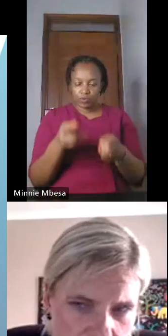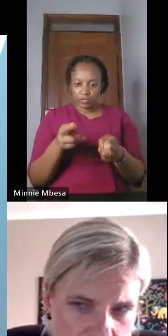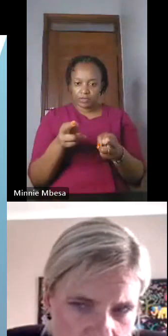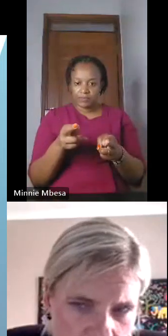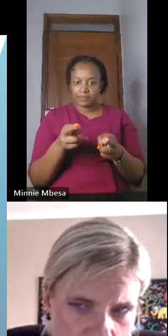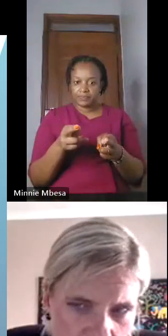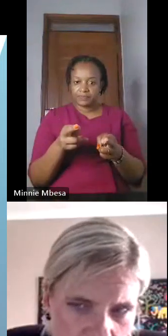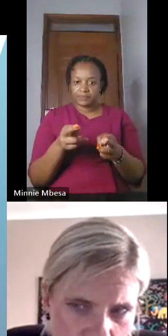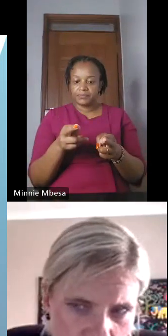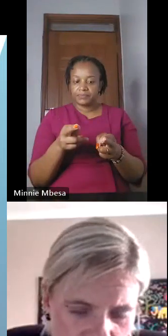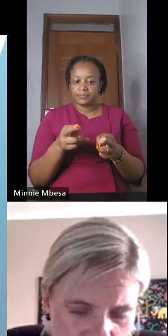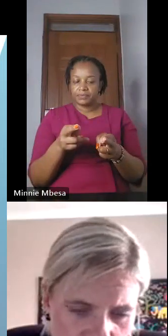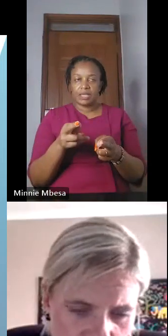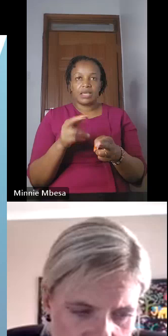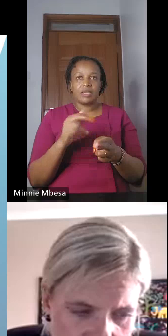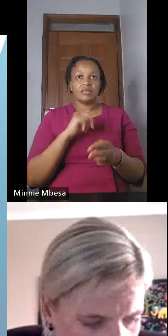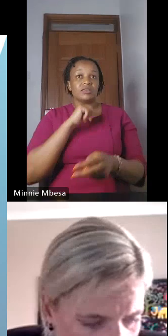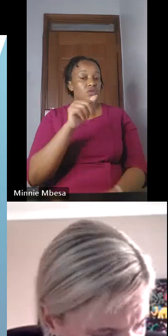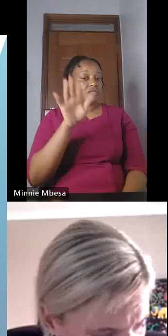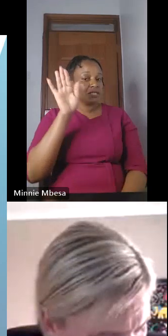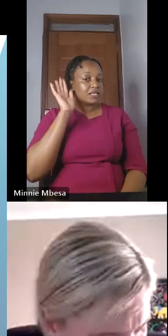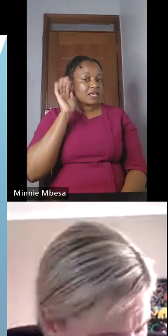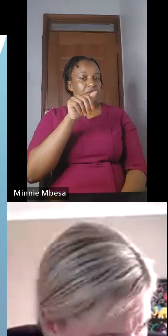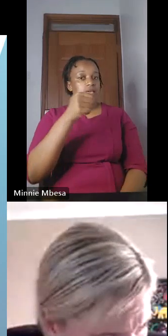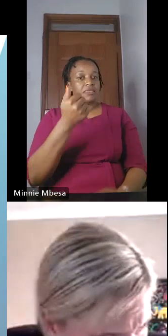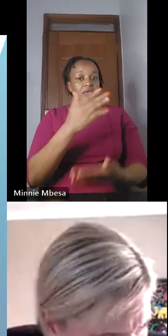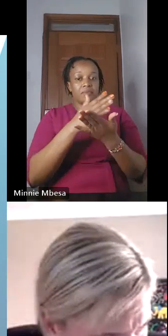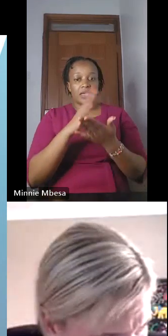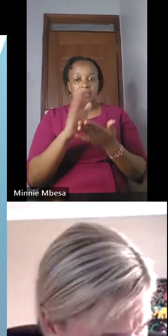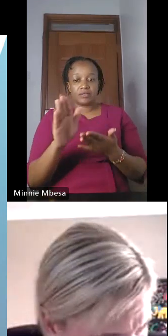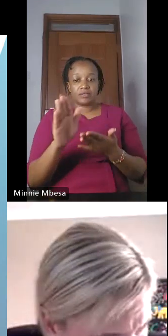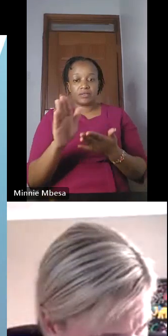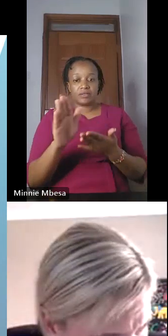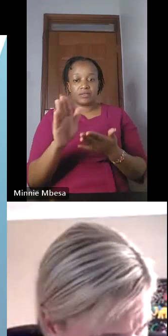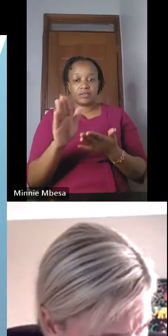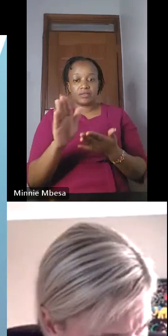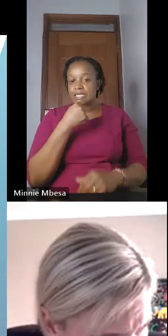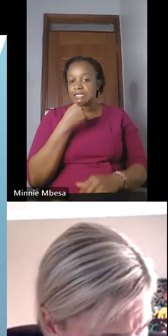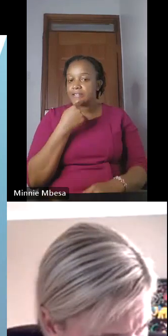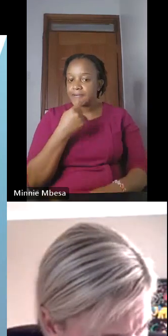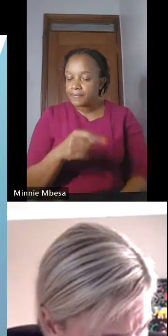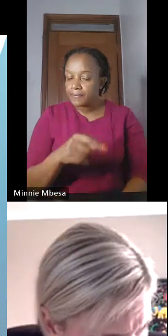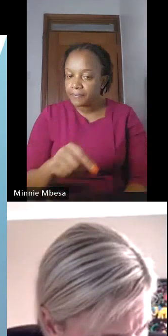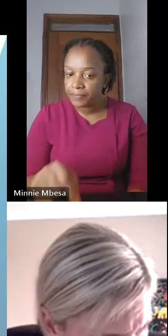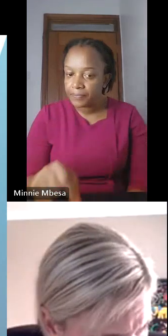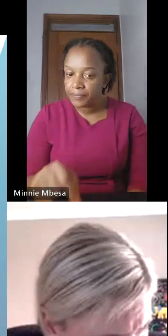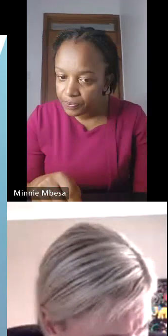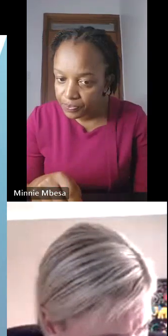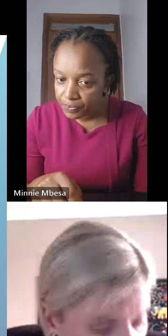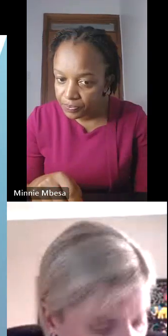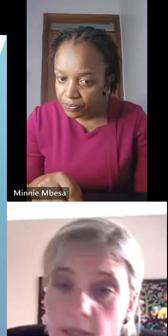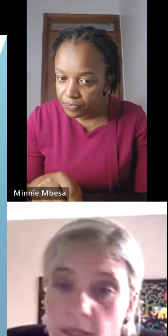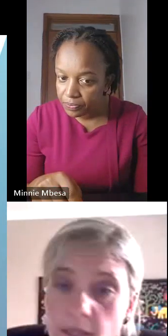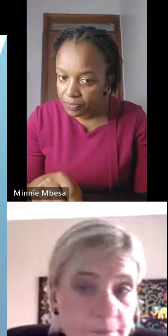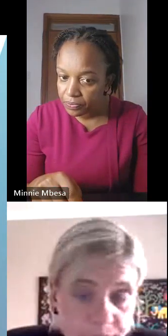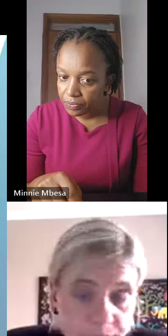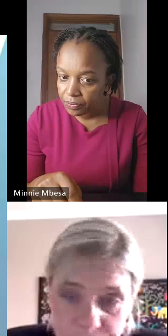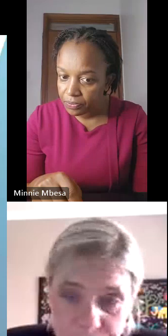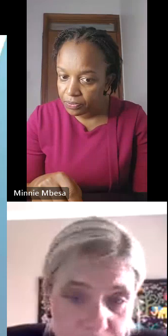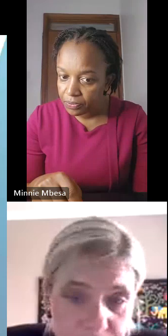get the remaining part of what you were saying. It's difficult to type on it. I don't know